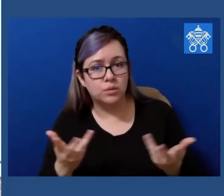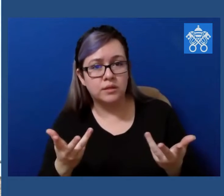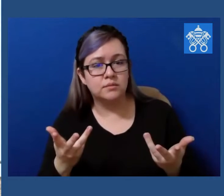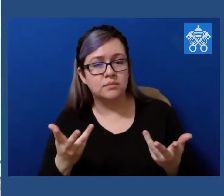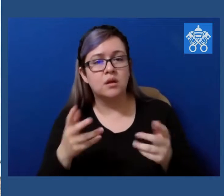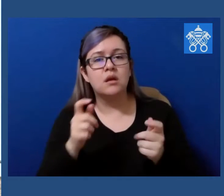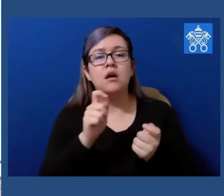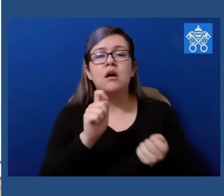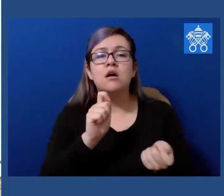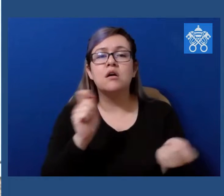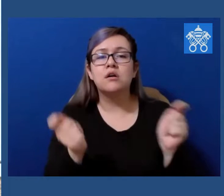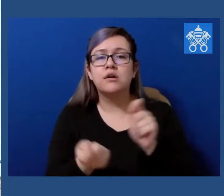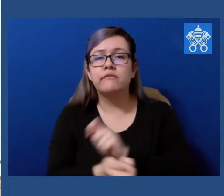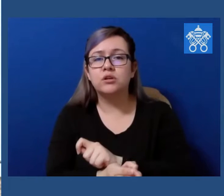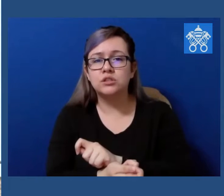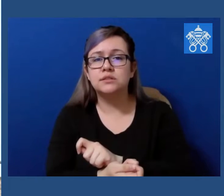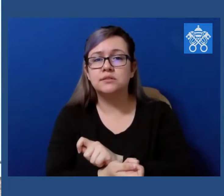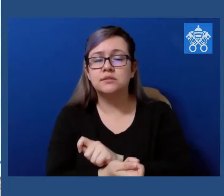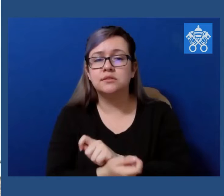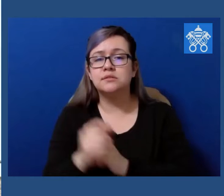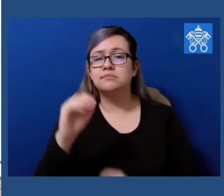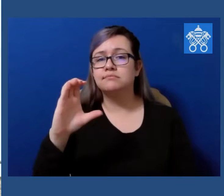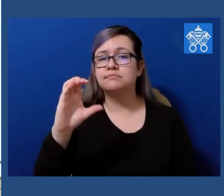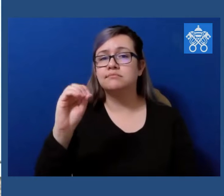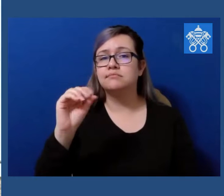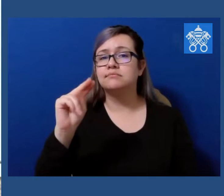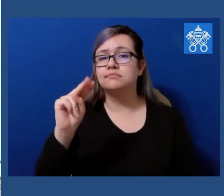What is it? Conversion.